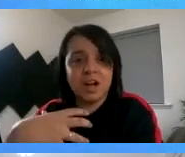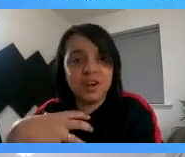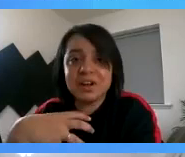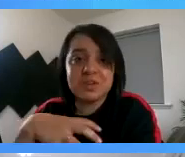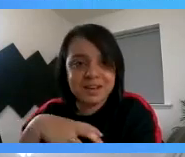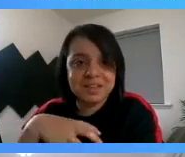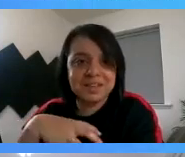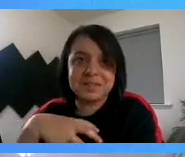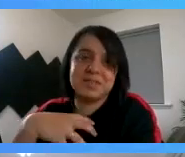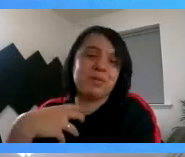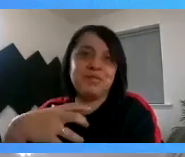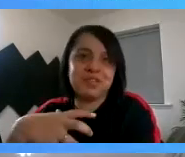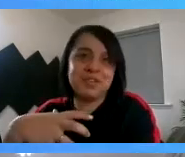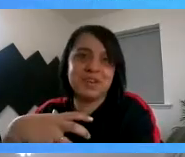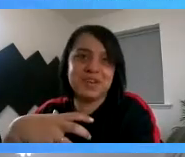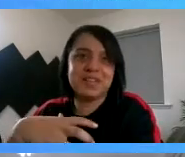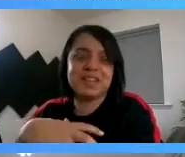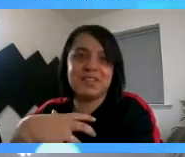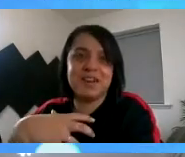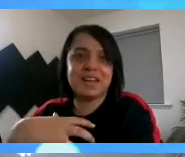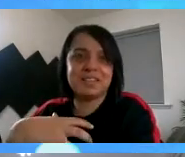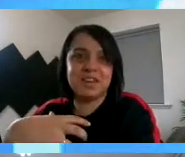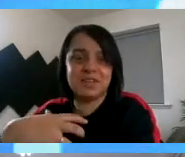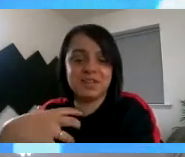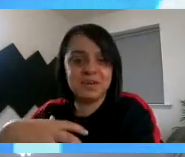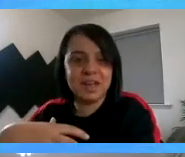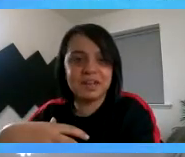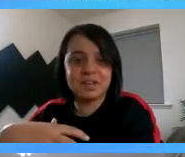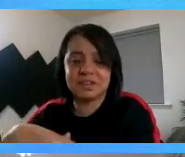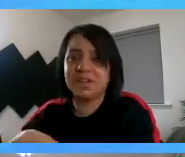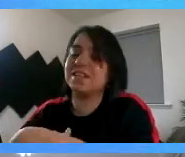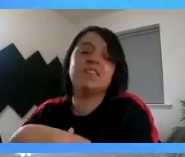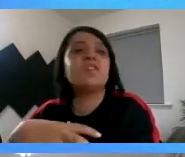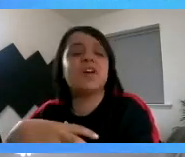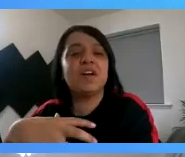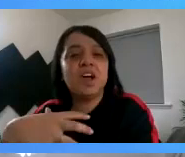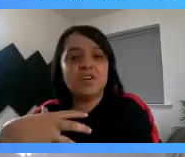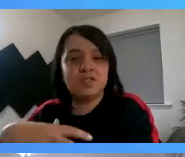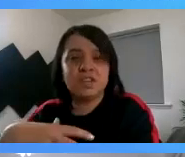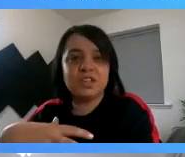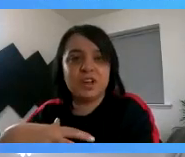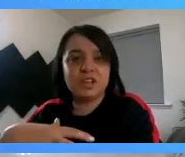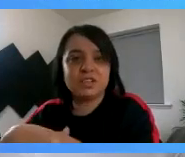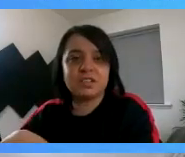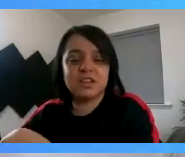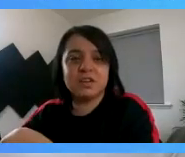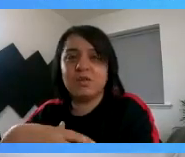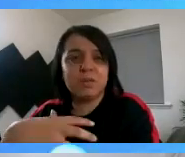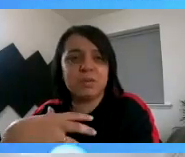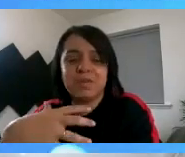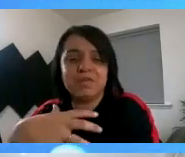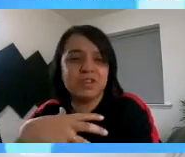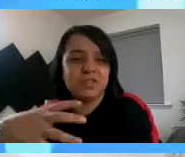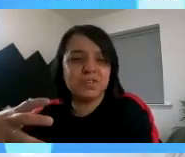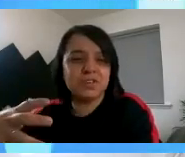I don't know how to do accents, I would love to show you guys the different accents of the UK, because like I said, there's over 40 dialects, or probably